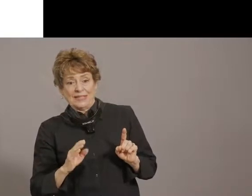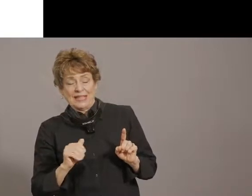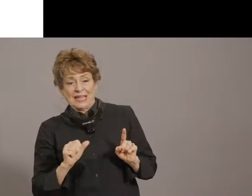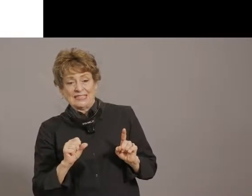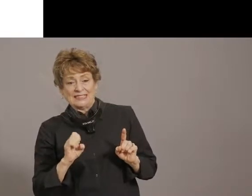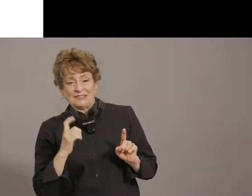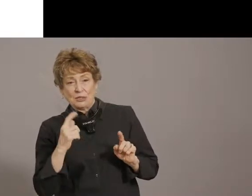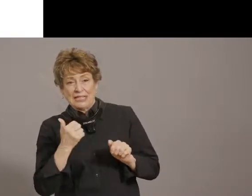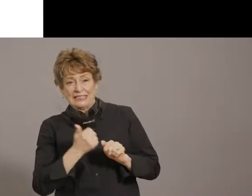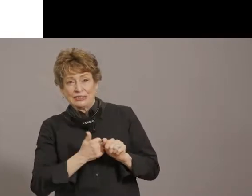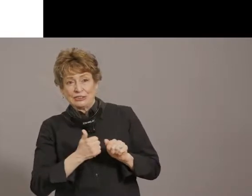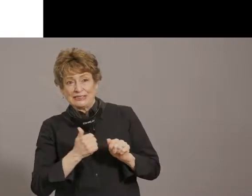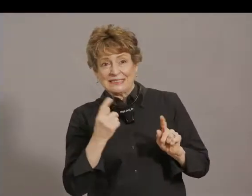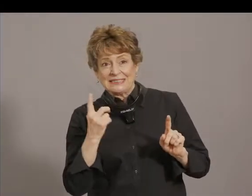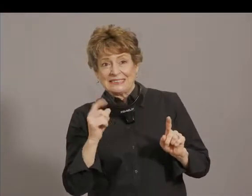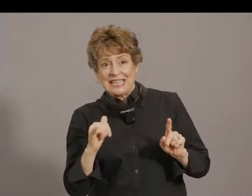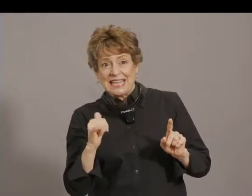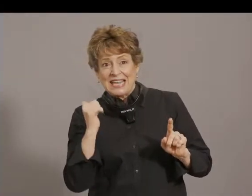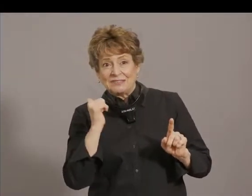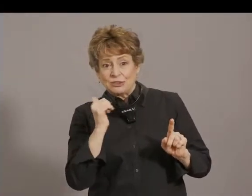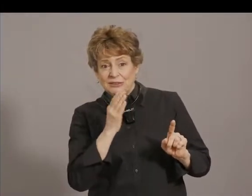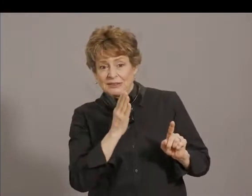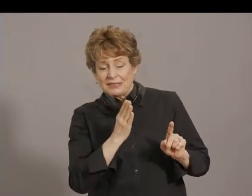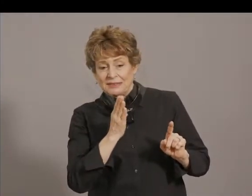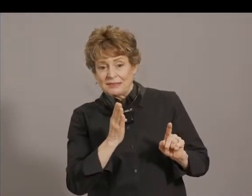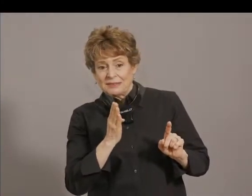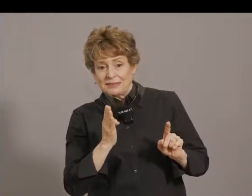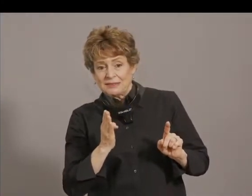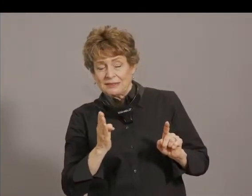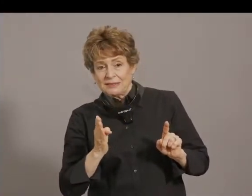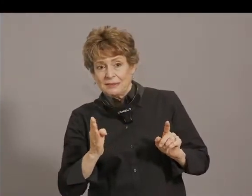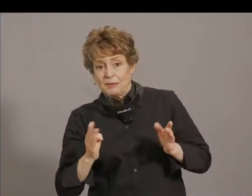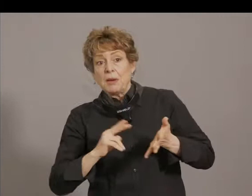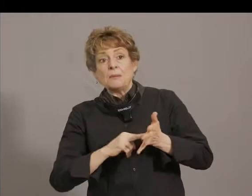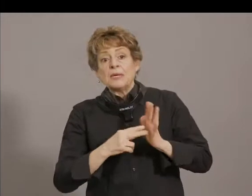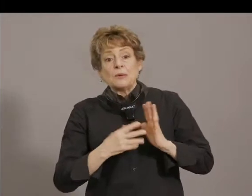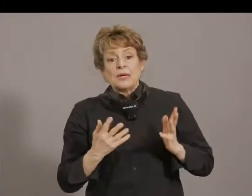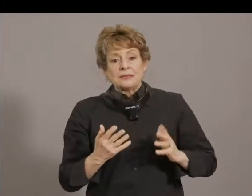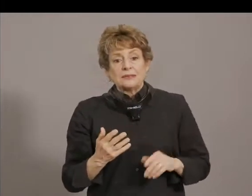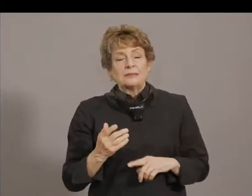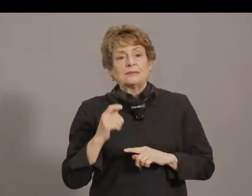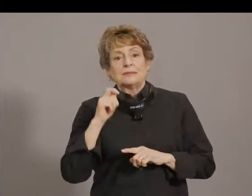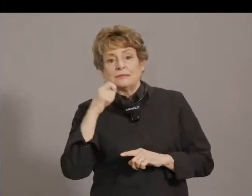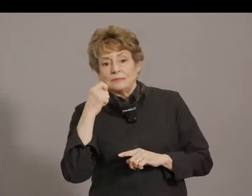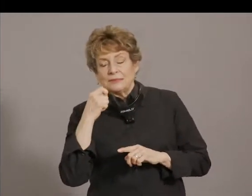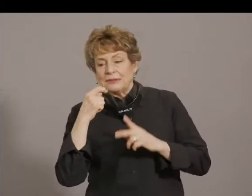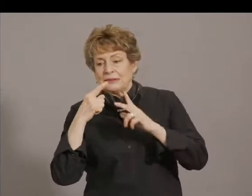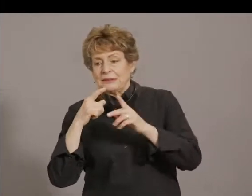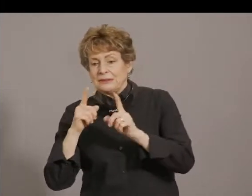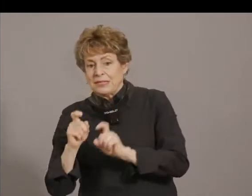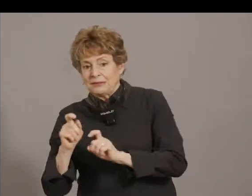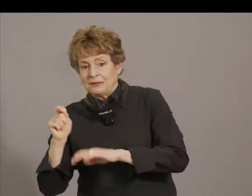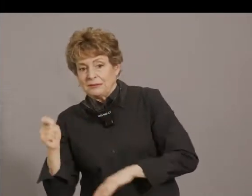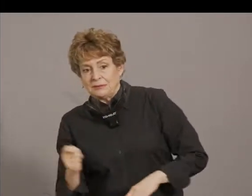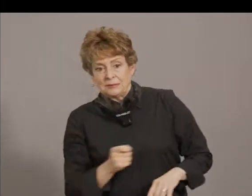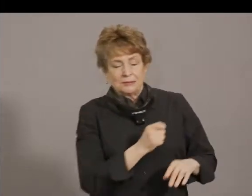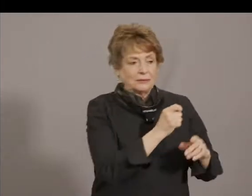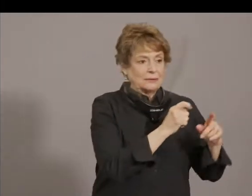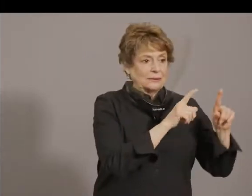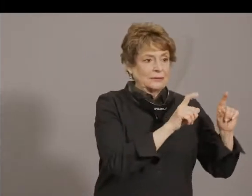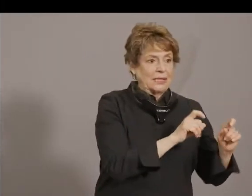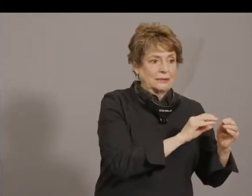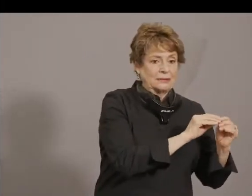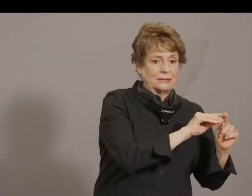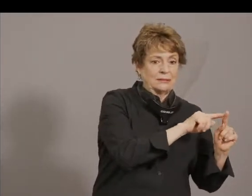date that the specimen was collected, which we feel is the date closest to when somebody was likely feeling ill